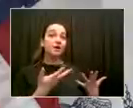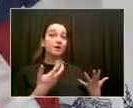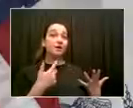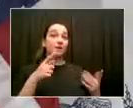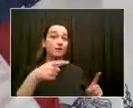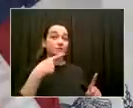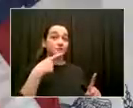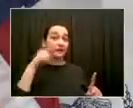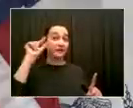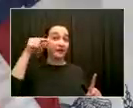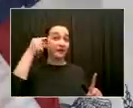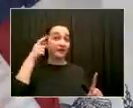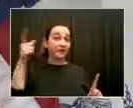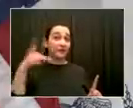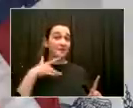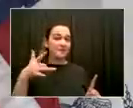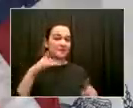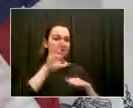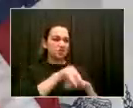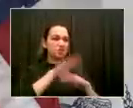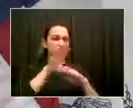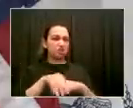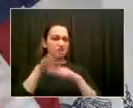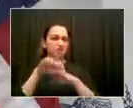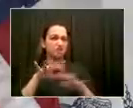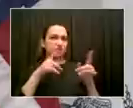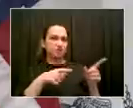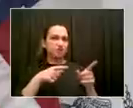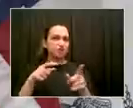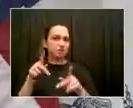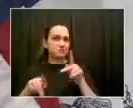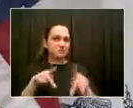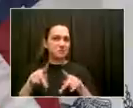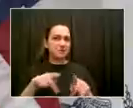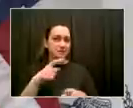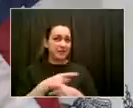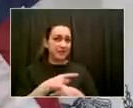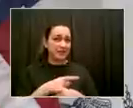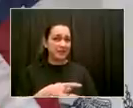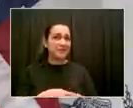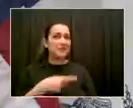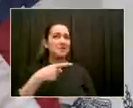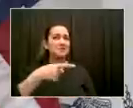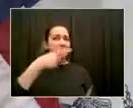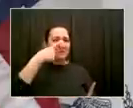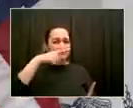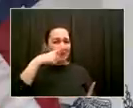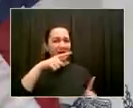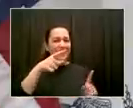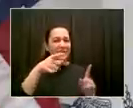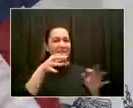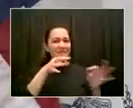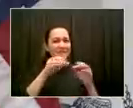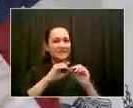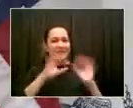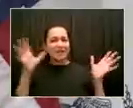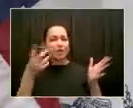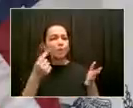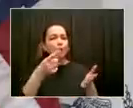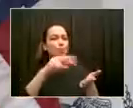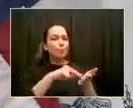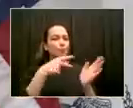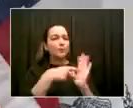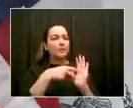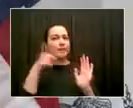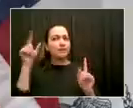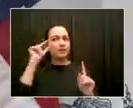you could share specific details about an incident where you personally felt particularly bullied by him, and an incident that you think sort